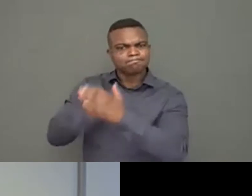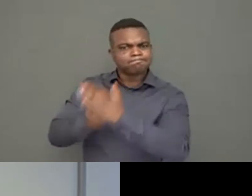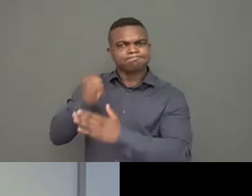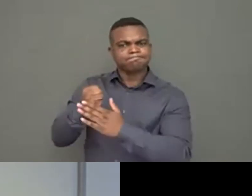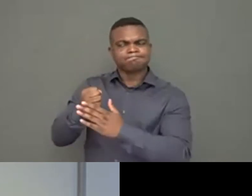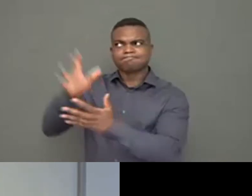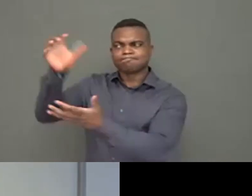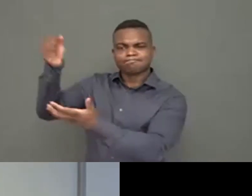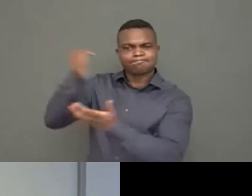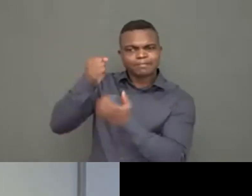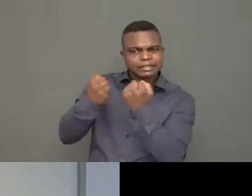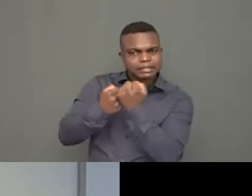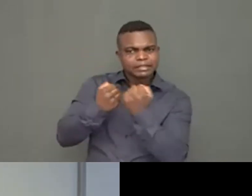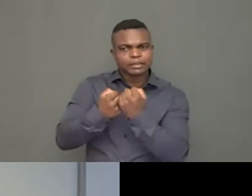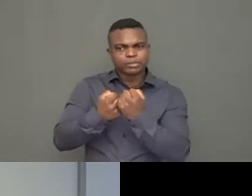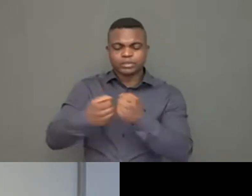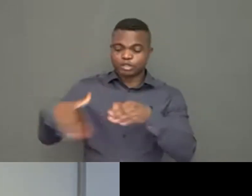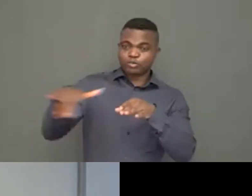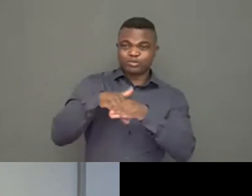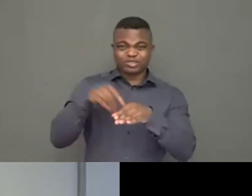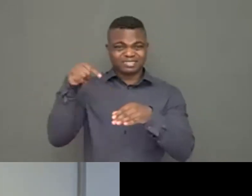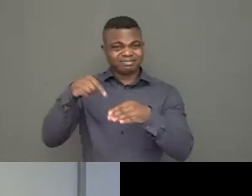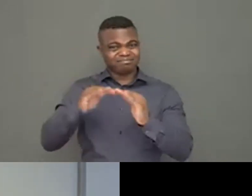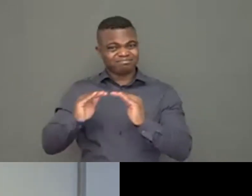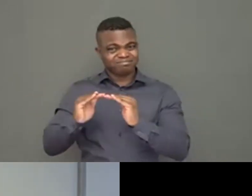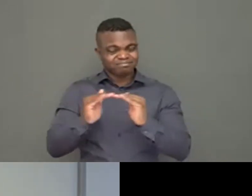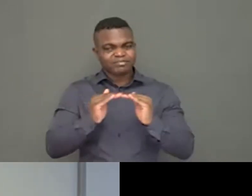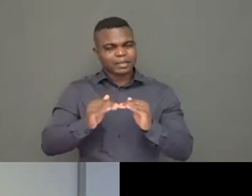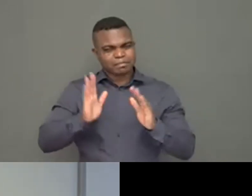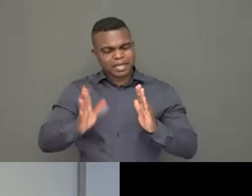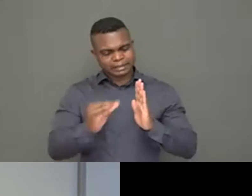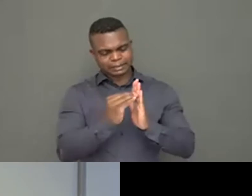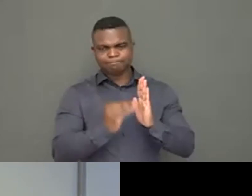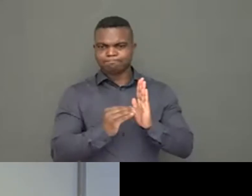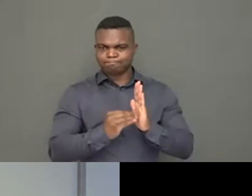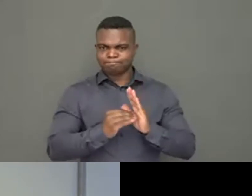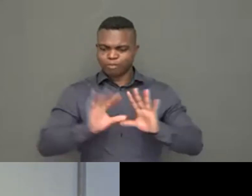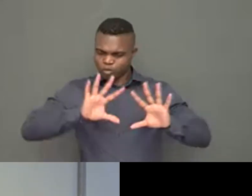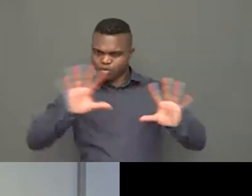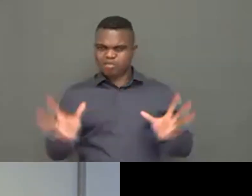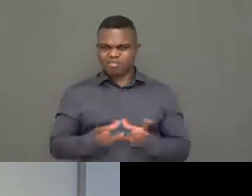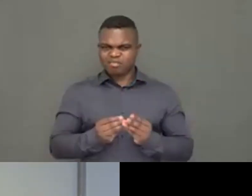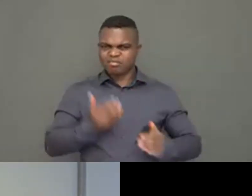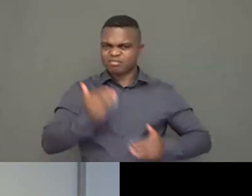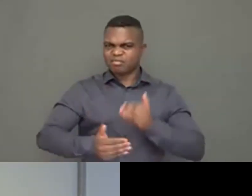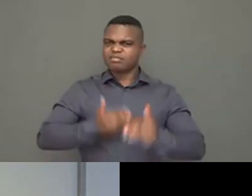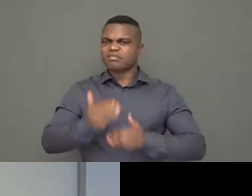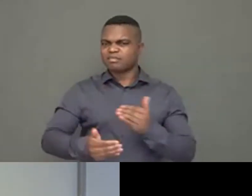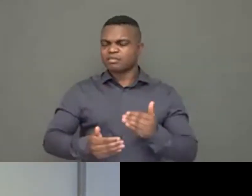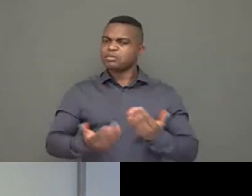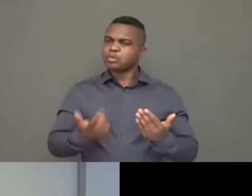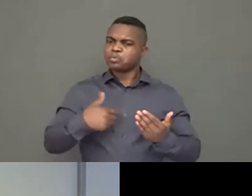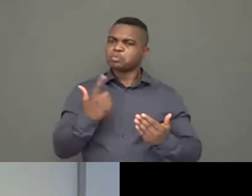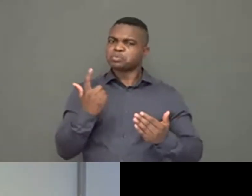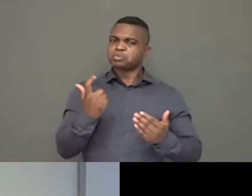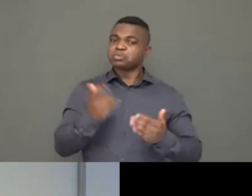beginning. We've also seen there's a huge amount of resources have been developed throughout the lifetime of this project. And it's important